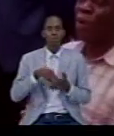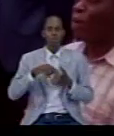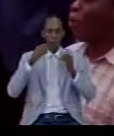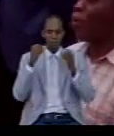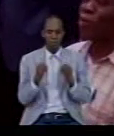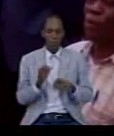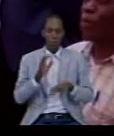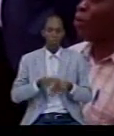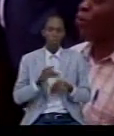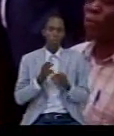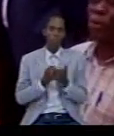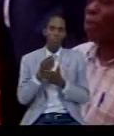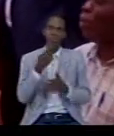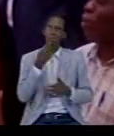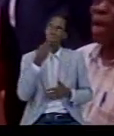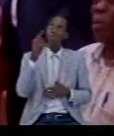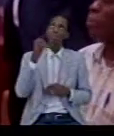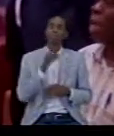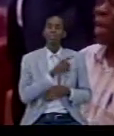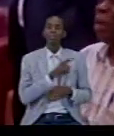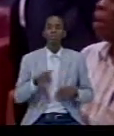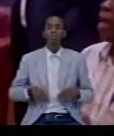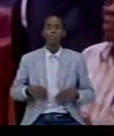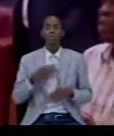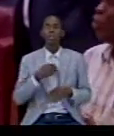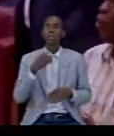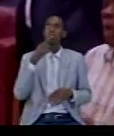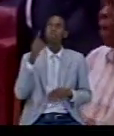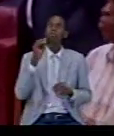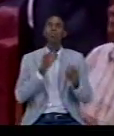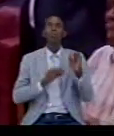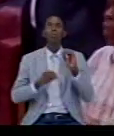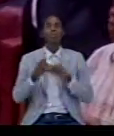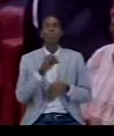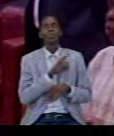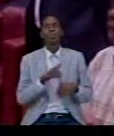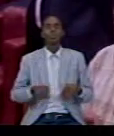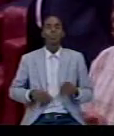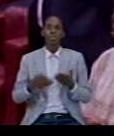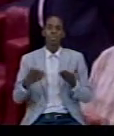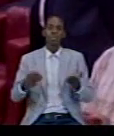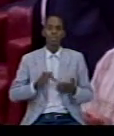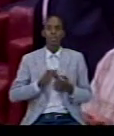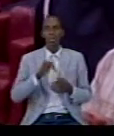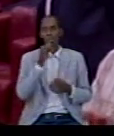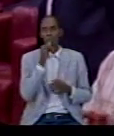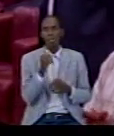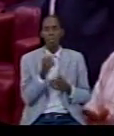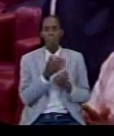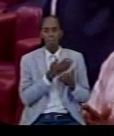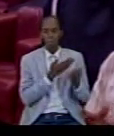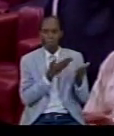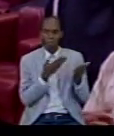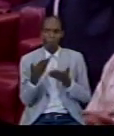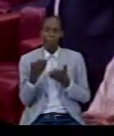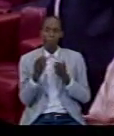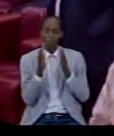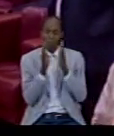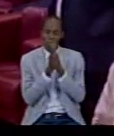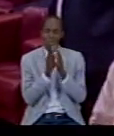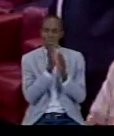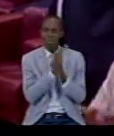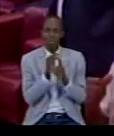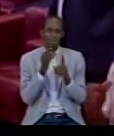truth. Tell the Lord, and tell him, oh Lord, here am I. Pray a decisive prayer.